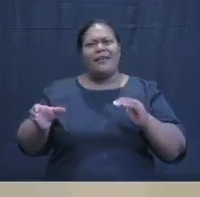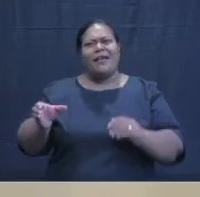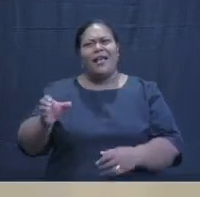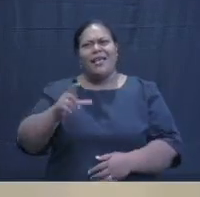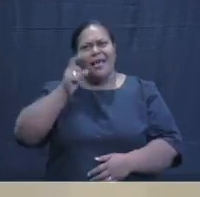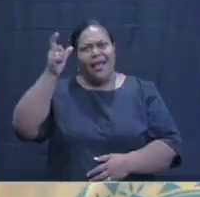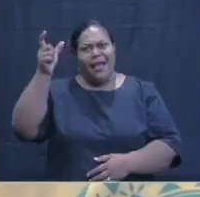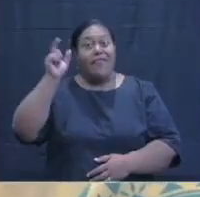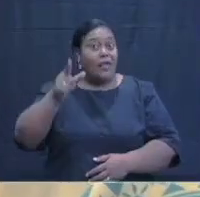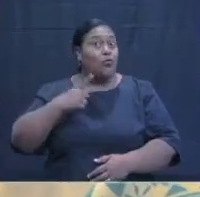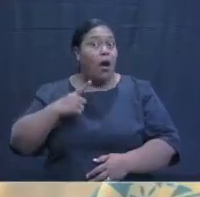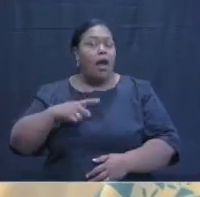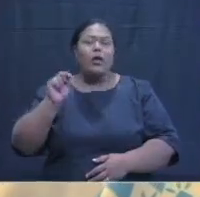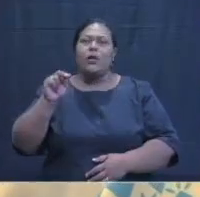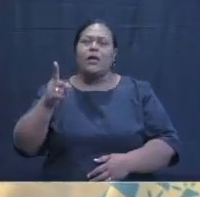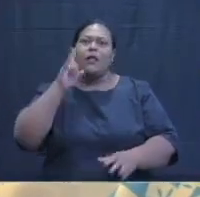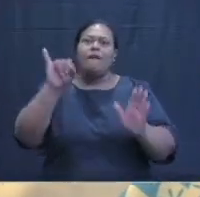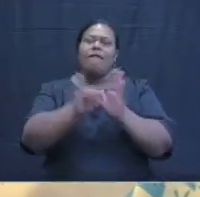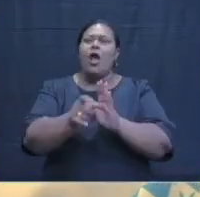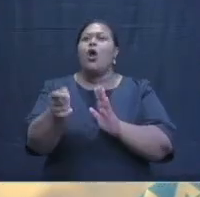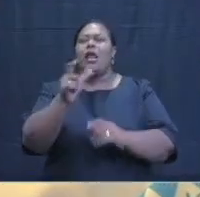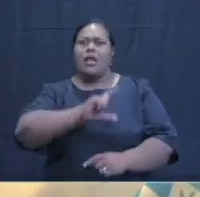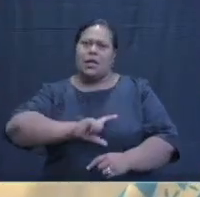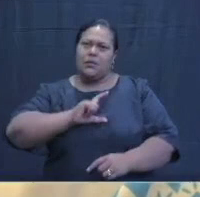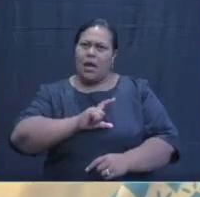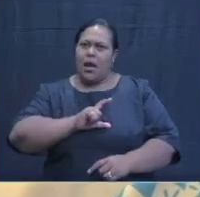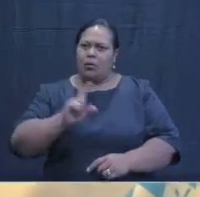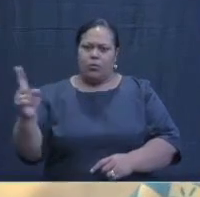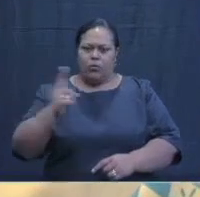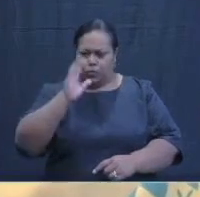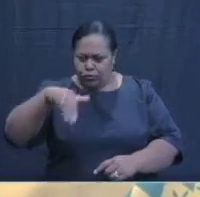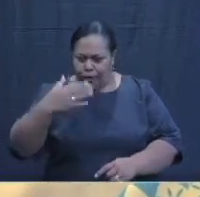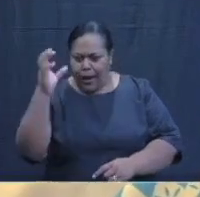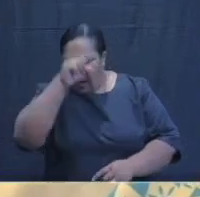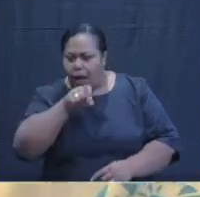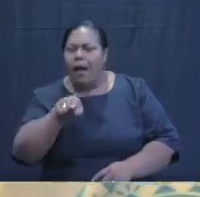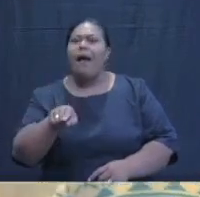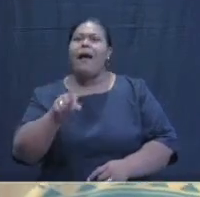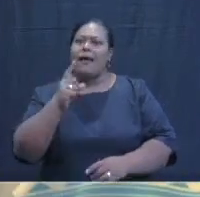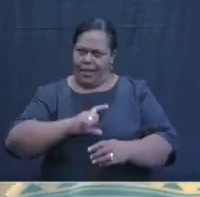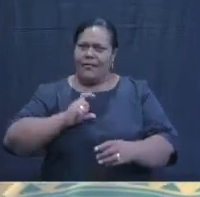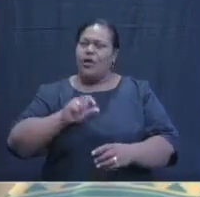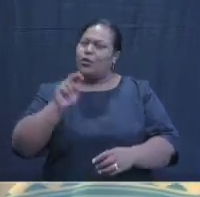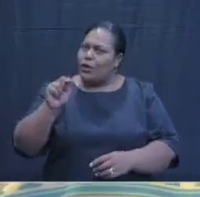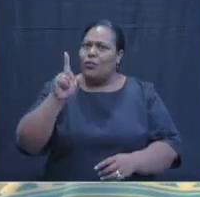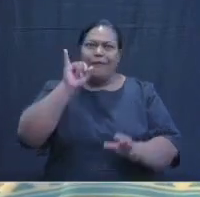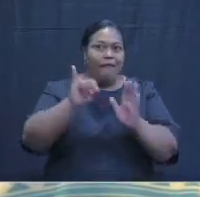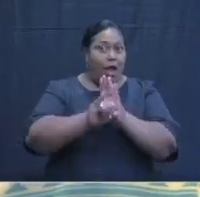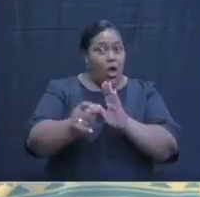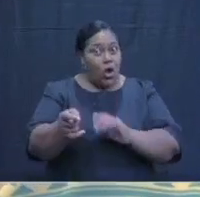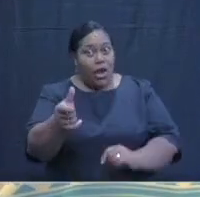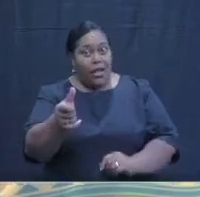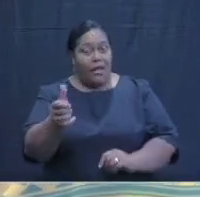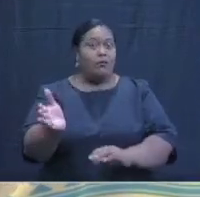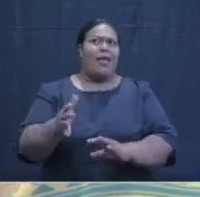is why early detection is so important, because it is by being diagnosed early rather than in the later